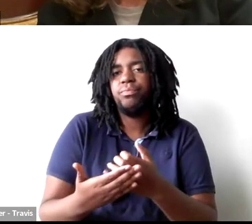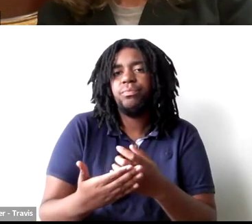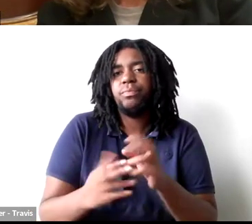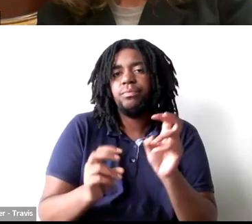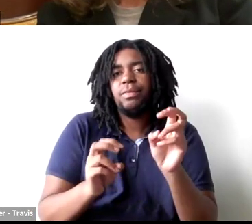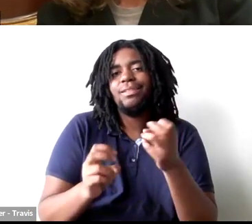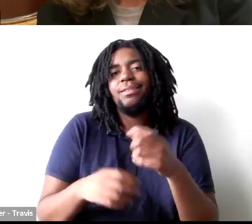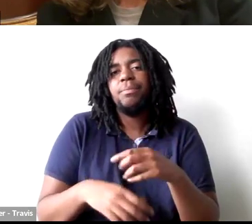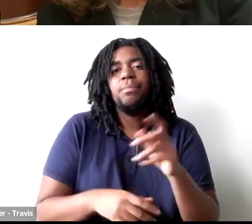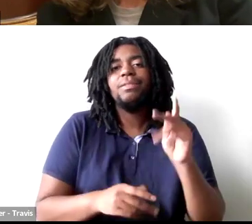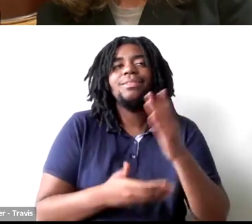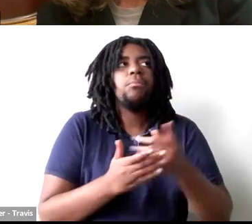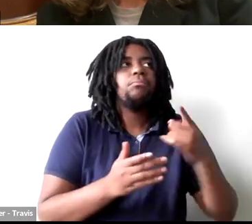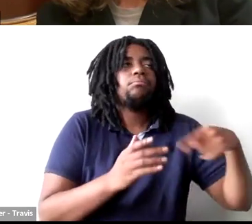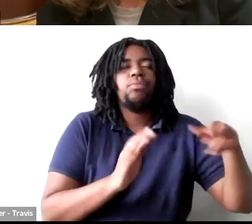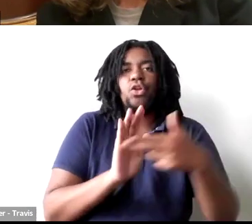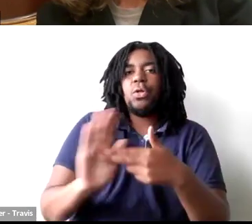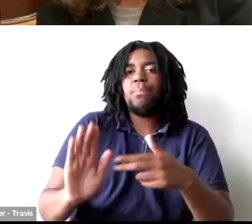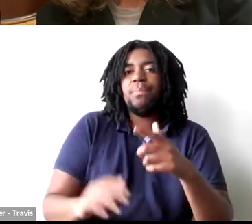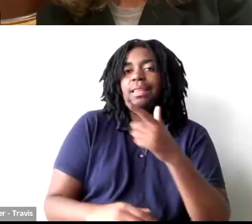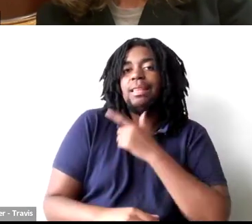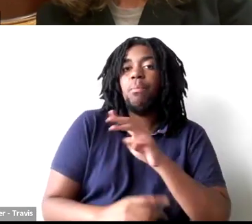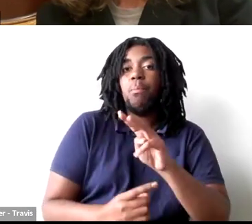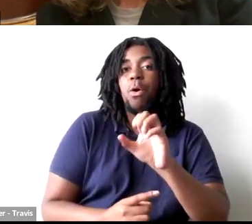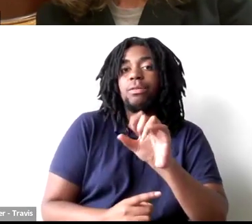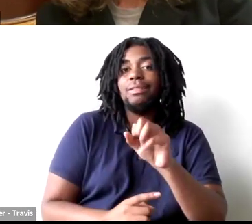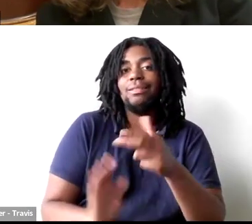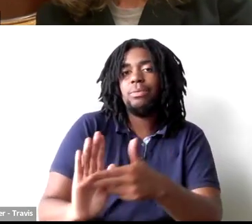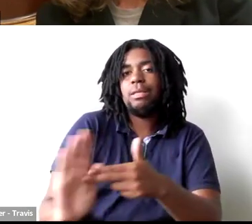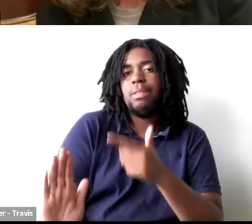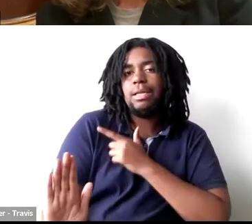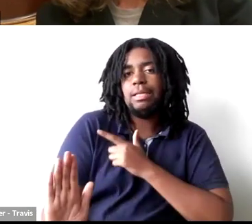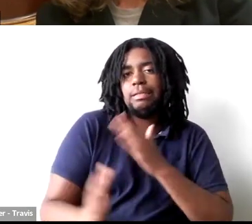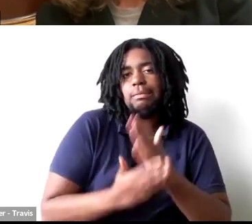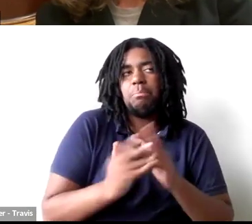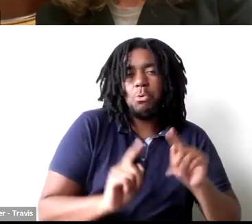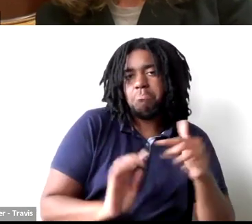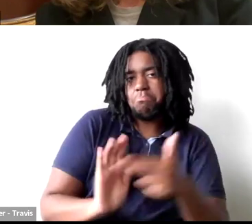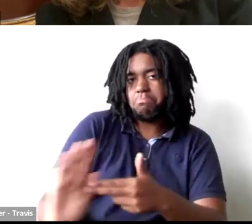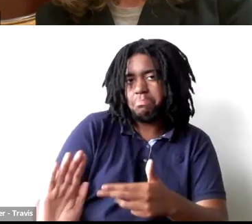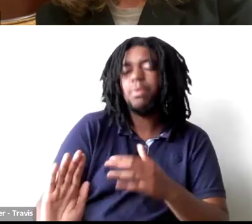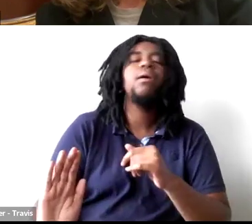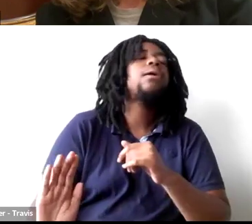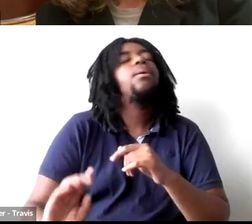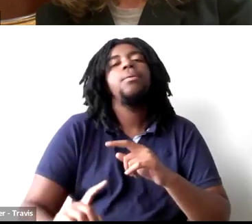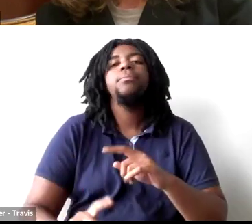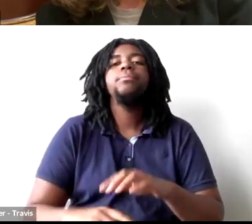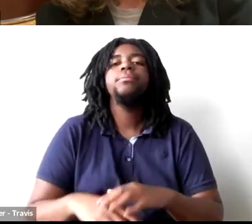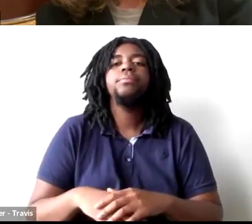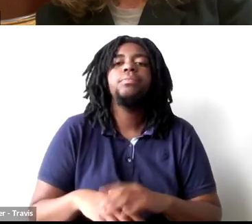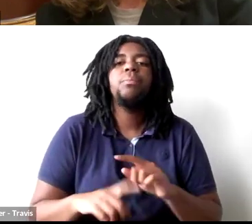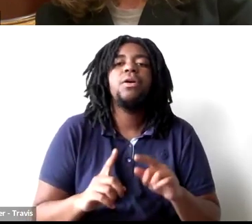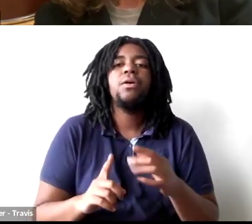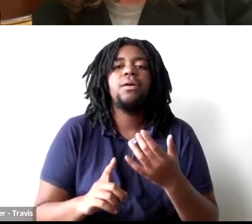But and that came from a couple of people, but it was, I think you have to, one of the reasons I'm talking about Moses as being caught in the middle